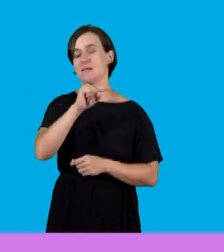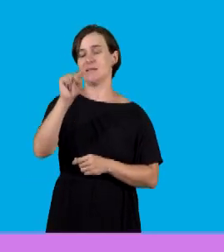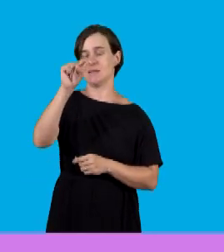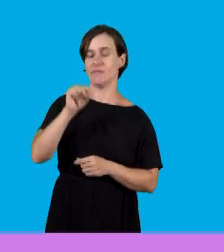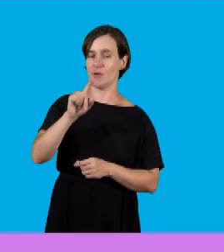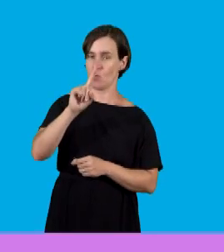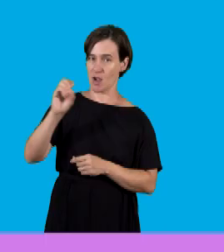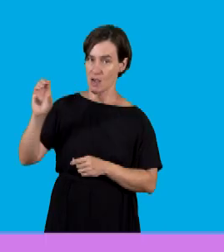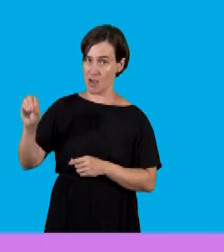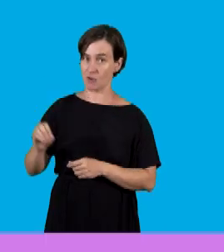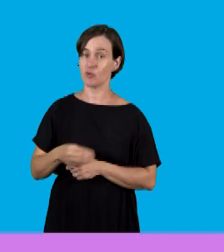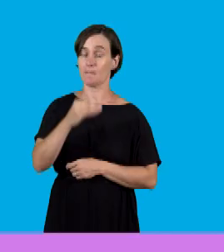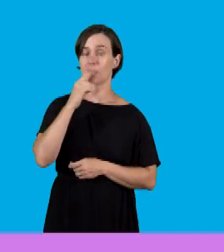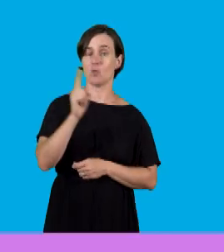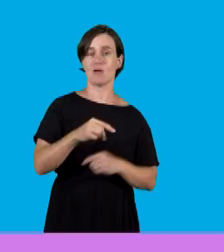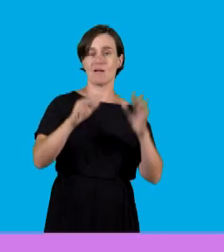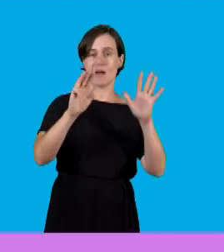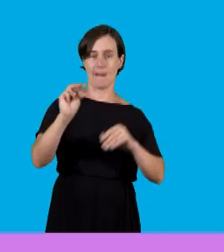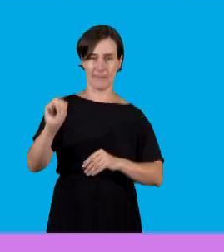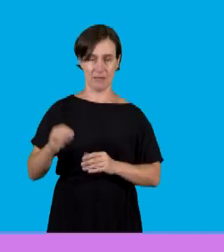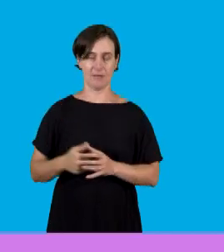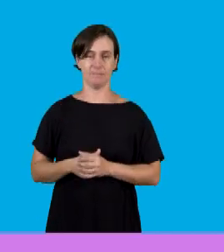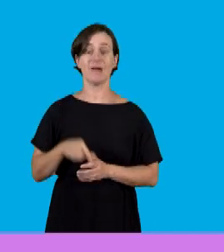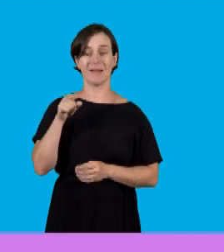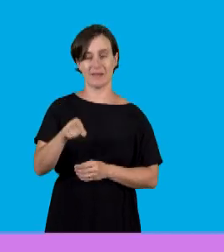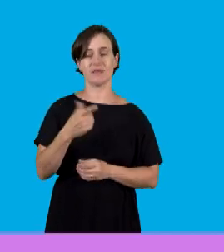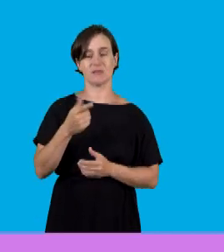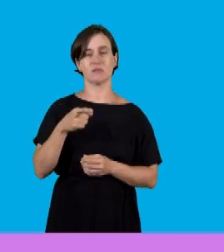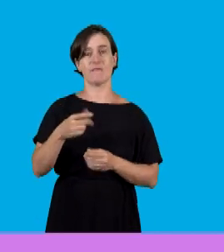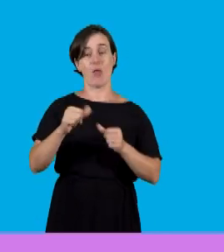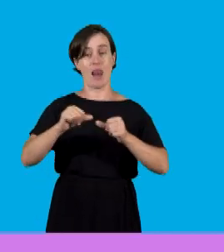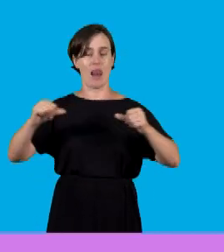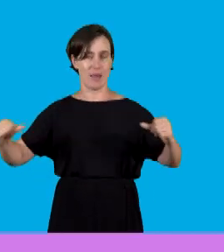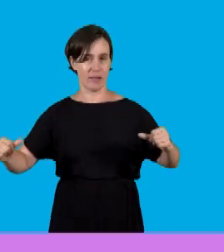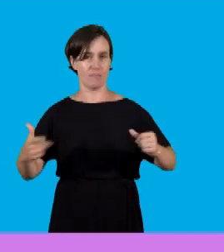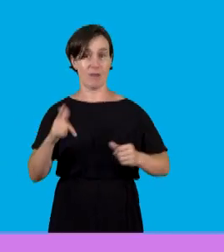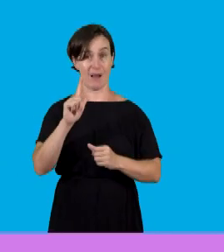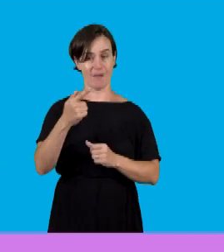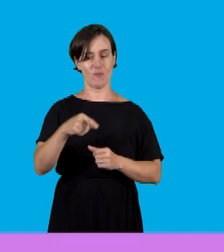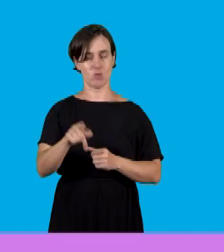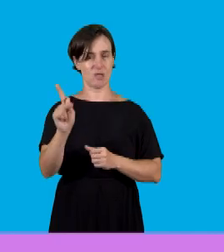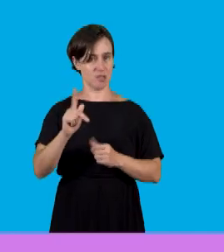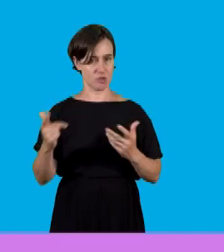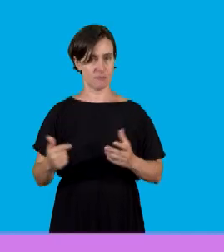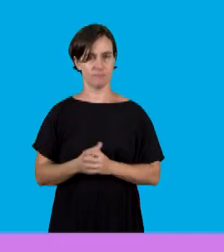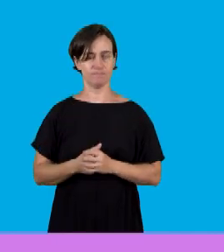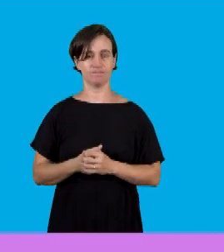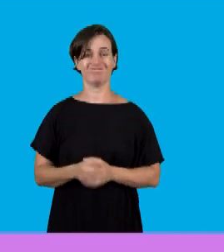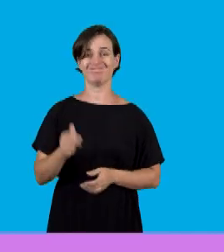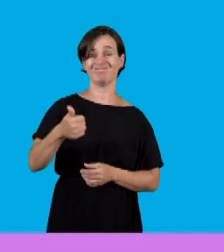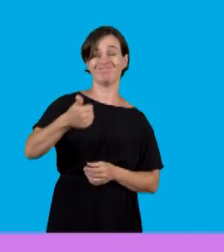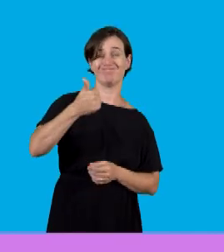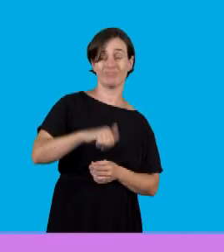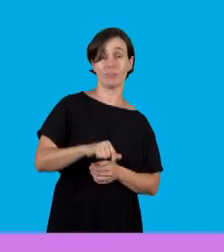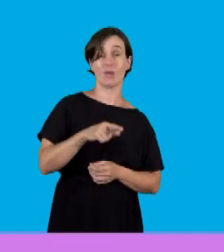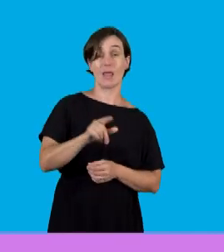We divide by 100, which gives us 9 meters. So this is the actual dimension, the actual length of the kitchen.